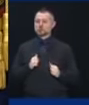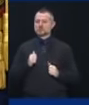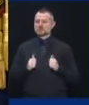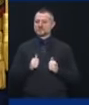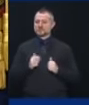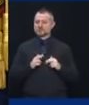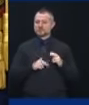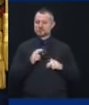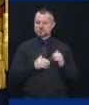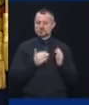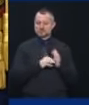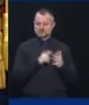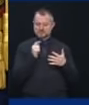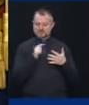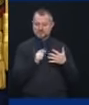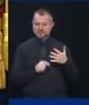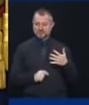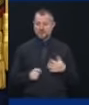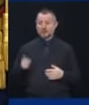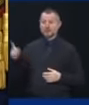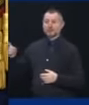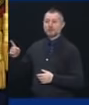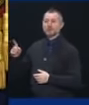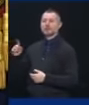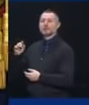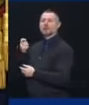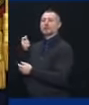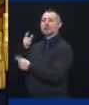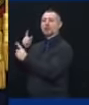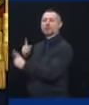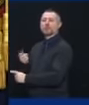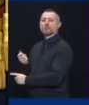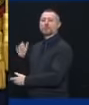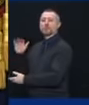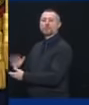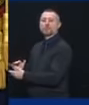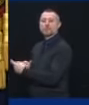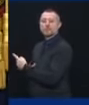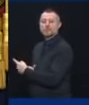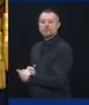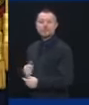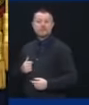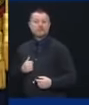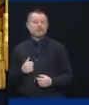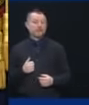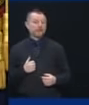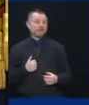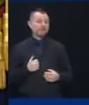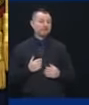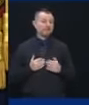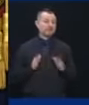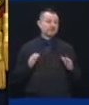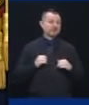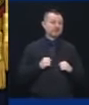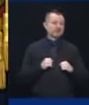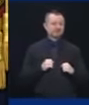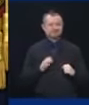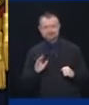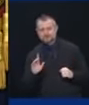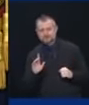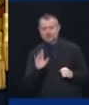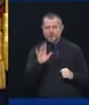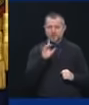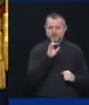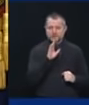rebuilding public safety, not necessarily more aggressive, but my focus is rebuilding public